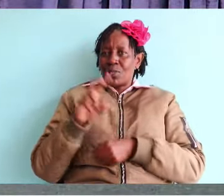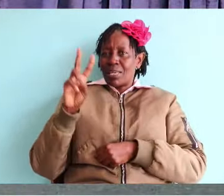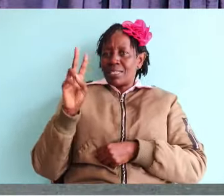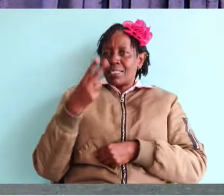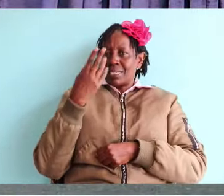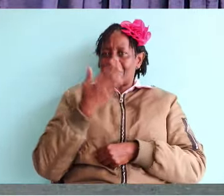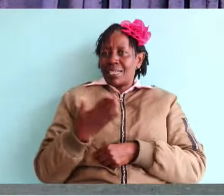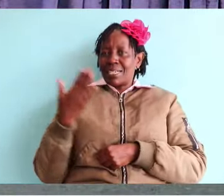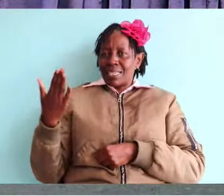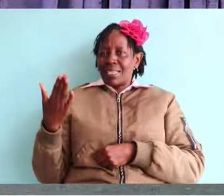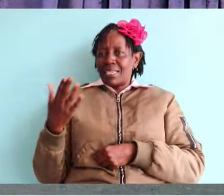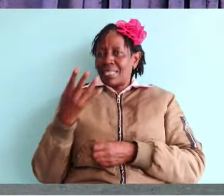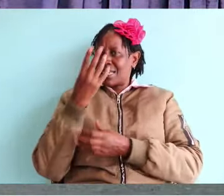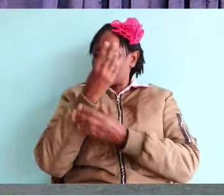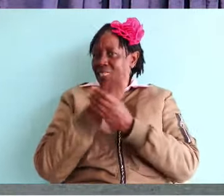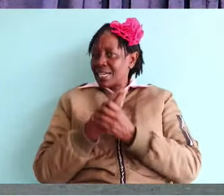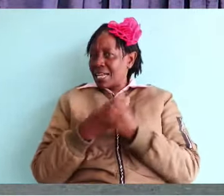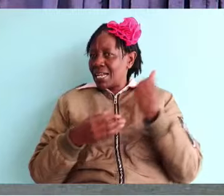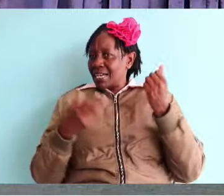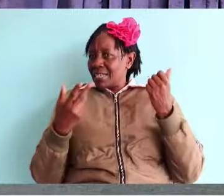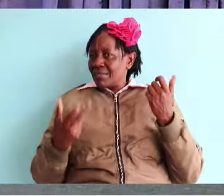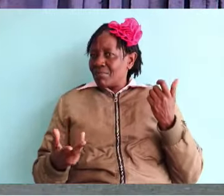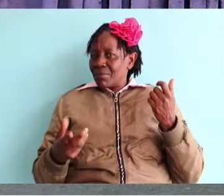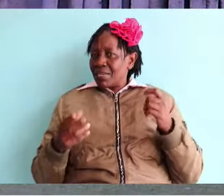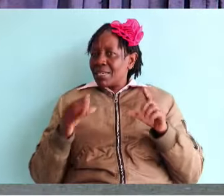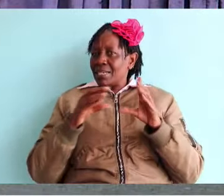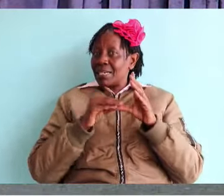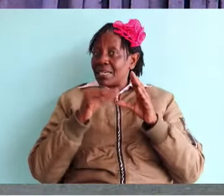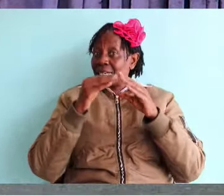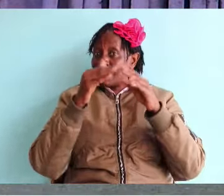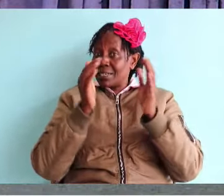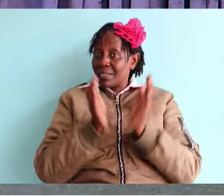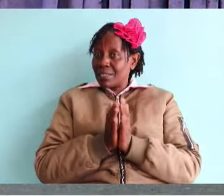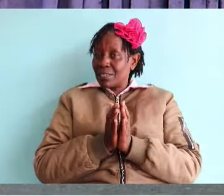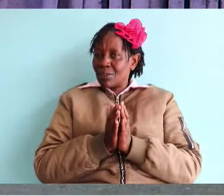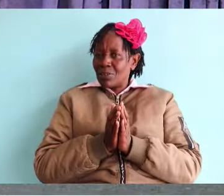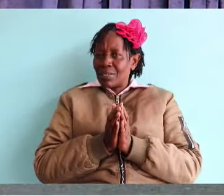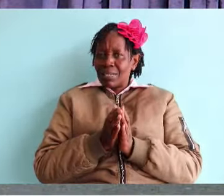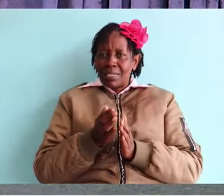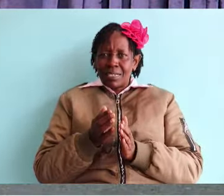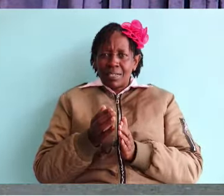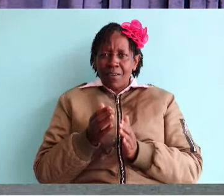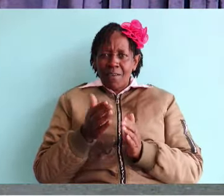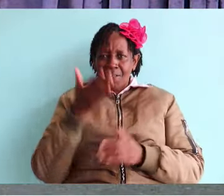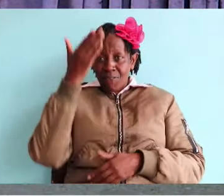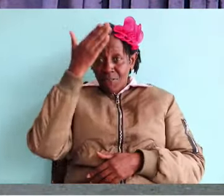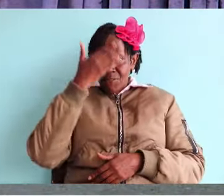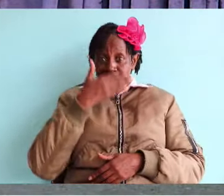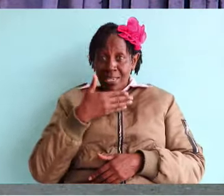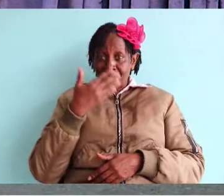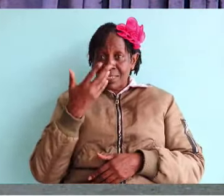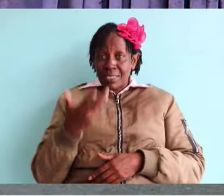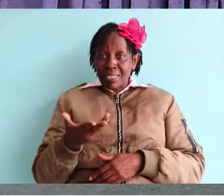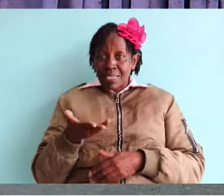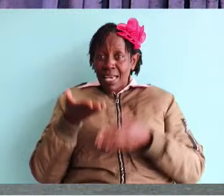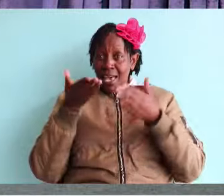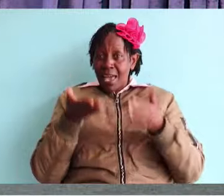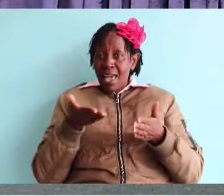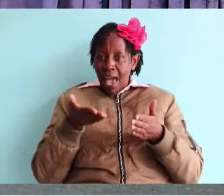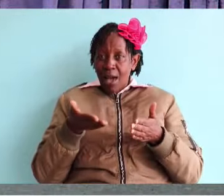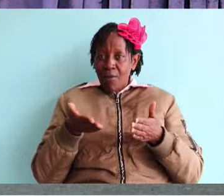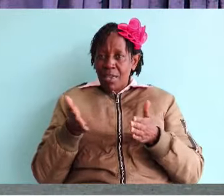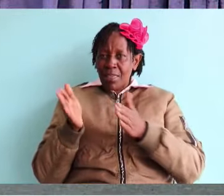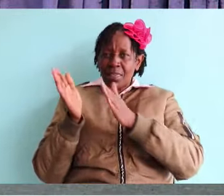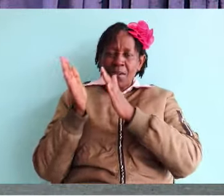the discouragement that Gideon encounters with these people of Succoth and Peniel.